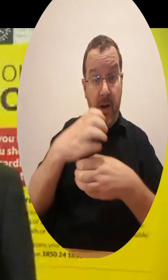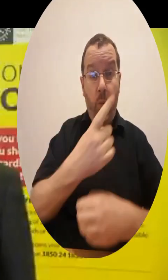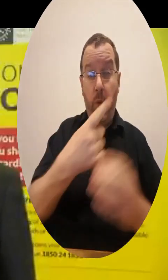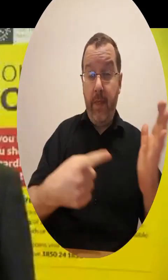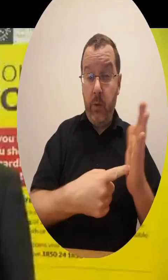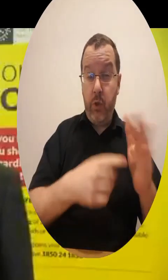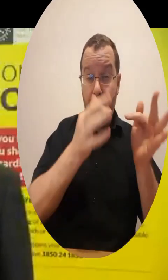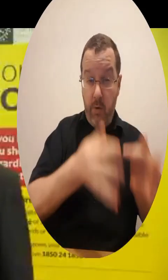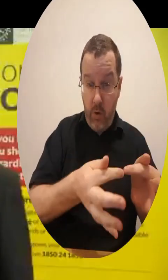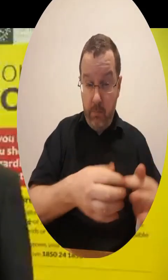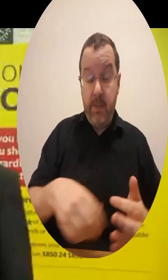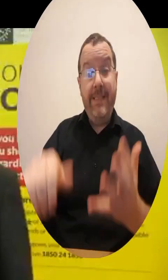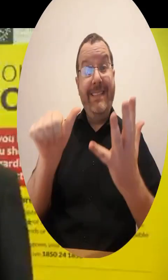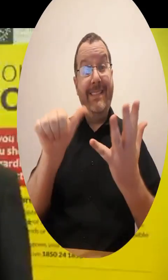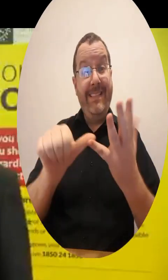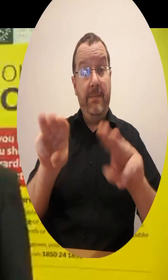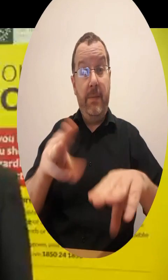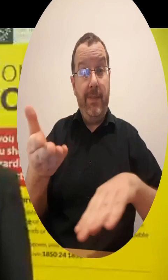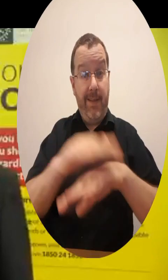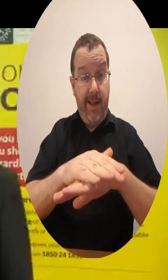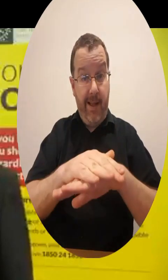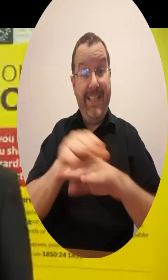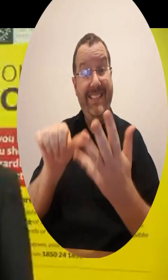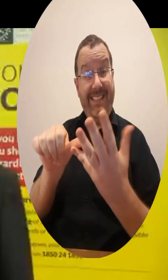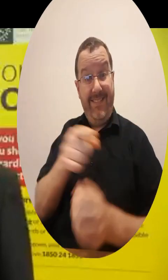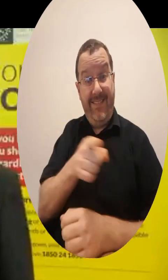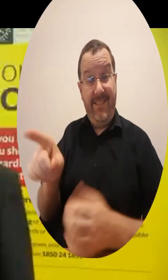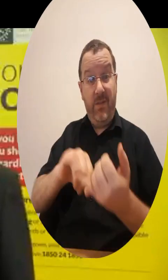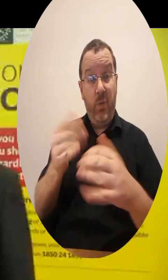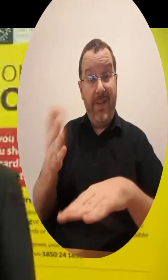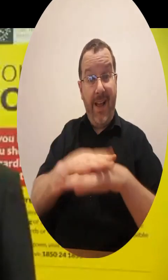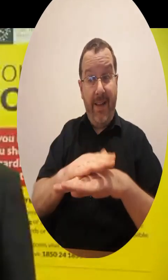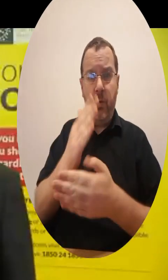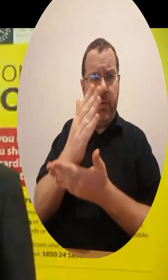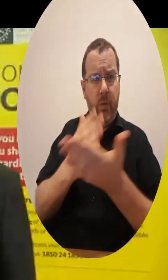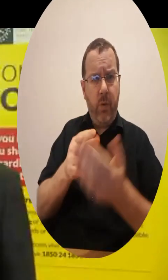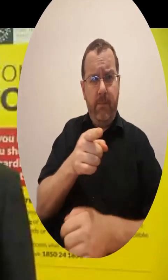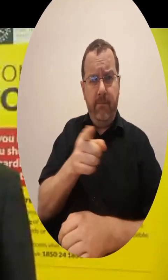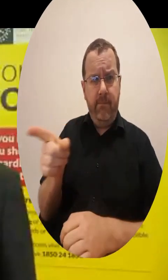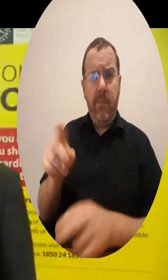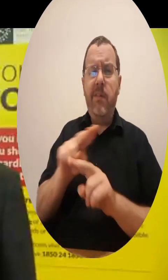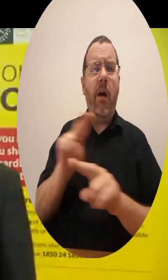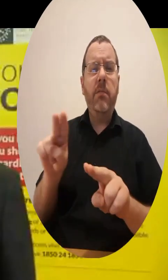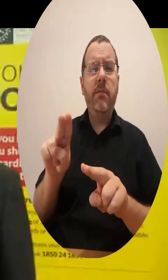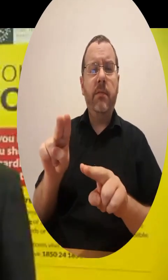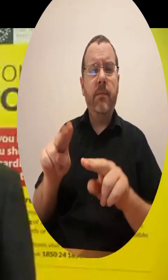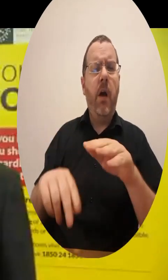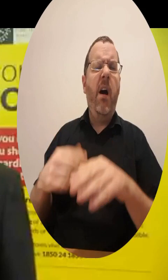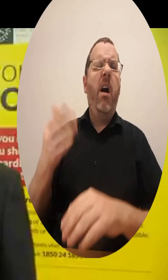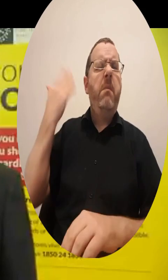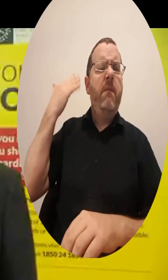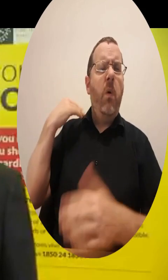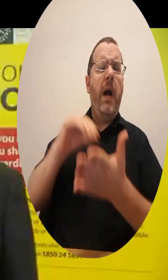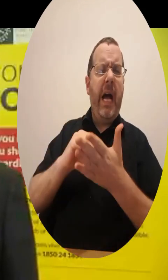confirmed cases, 6 deaths, and in some of those, sadly, we know that there was not